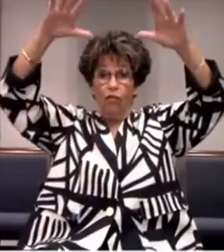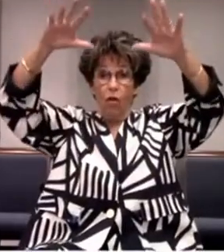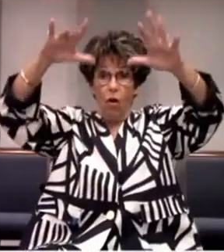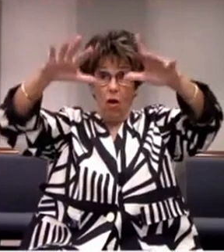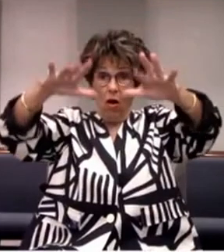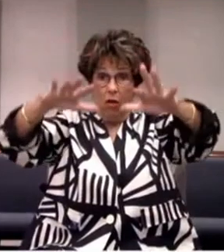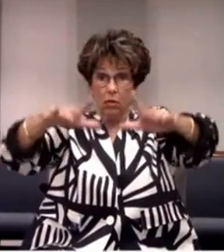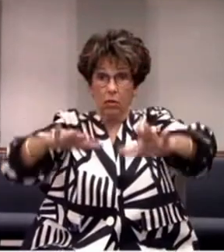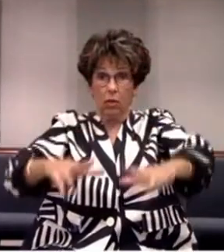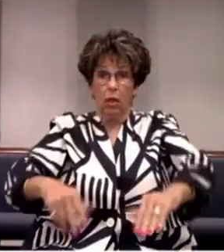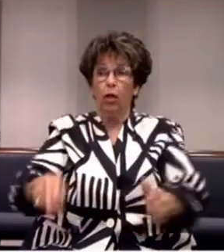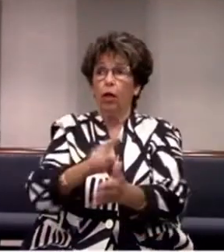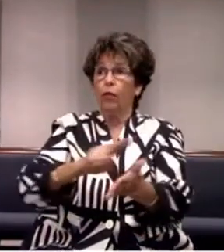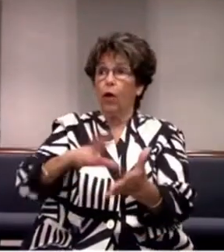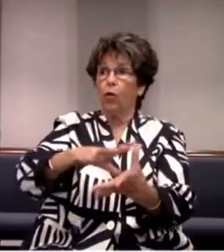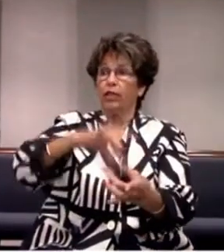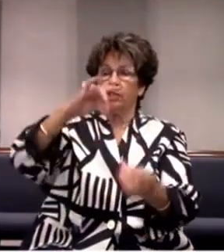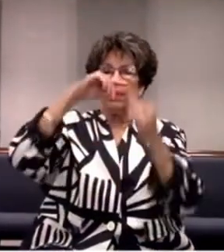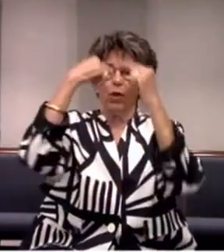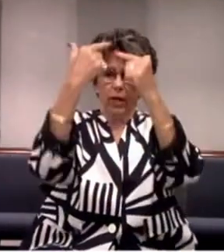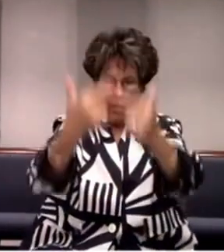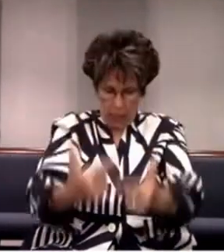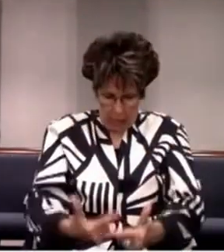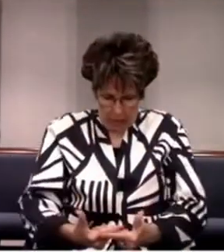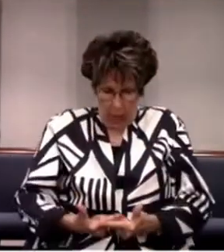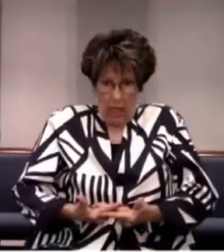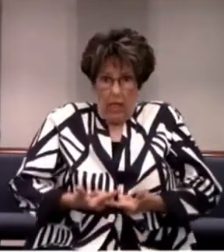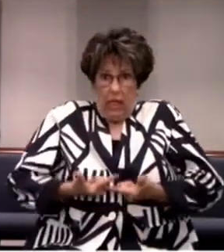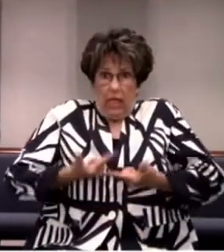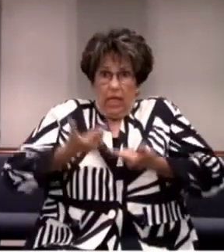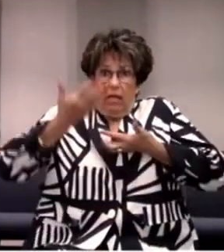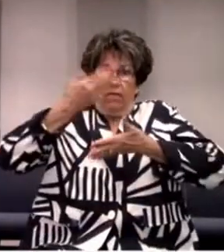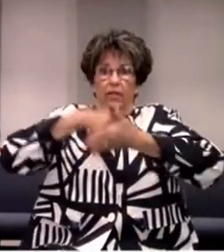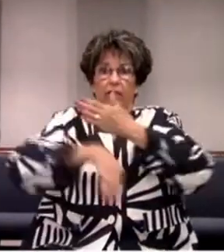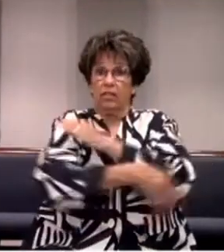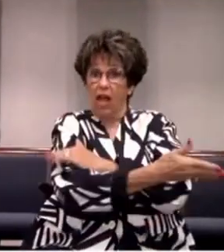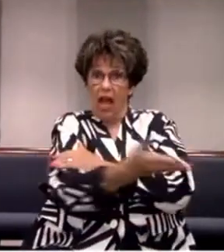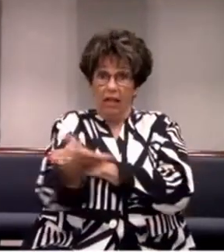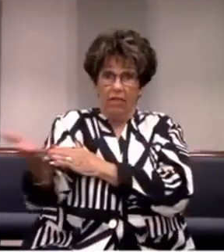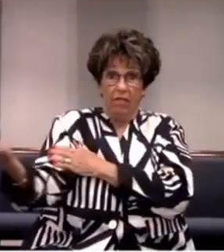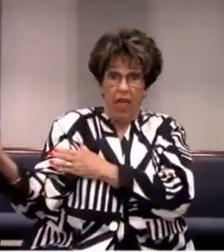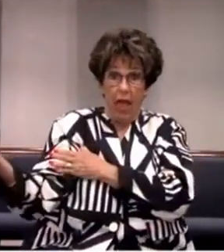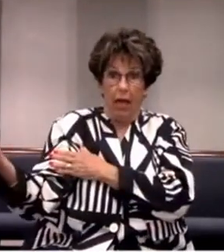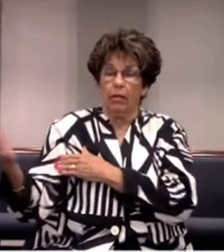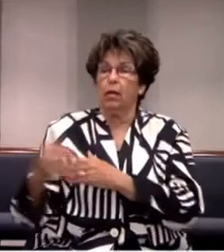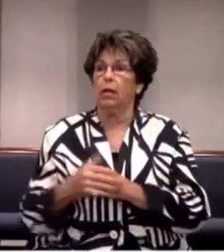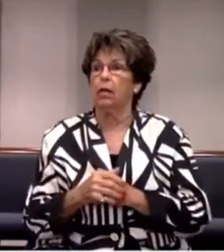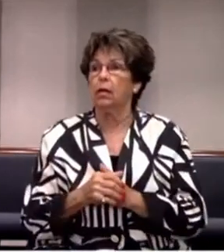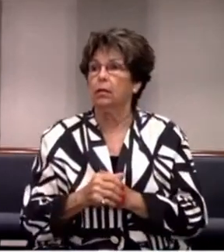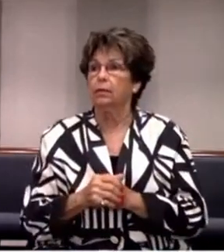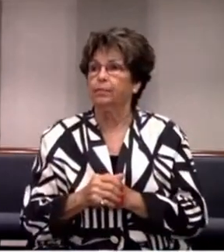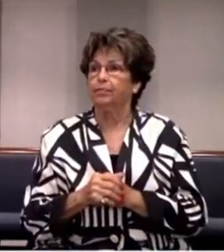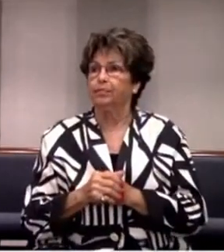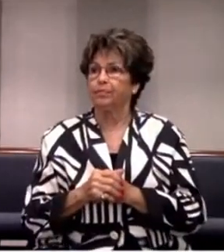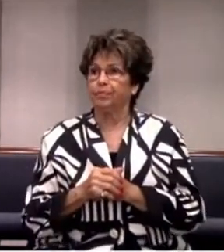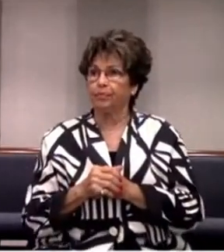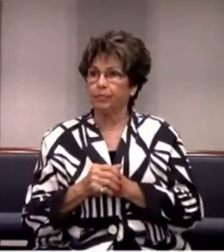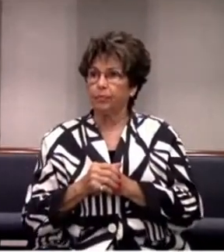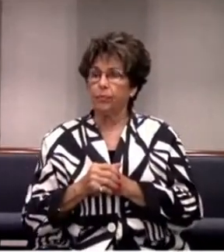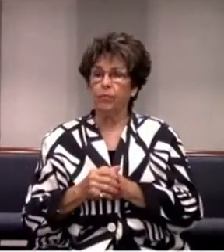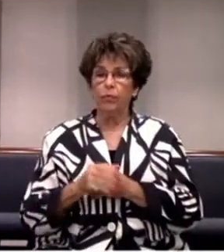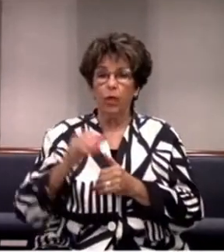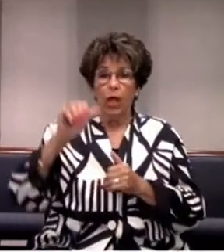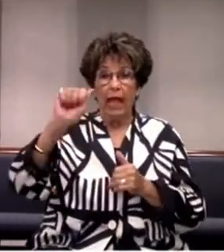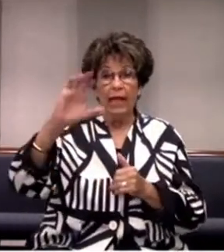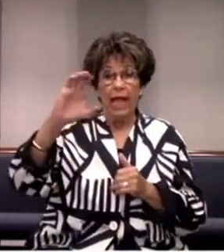Holy Spirit of God indwelt them. There was given immediate evidence of that. I'll show you in just a moment. So in Acts